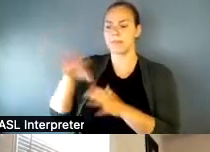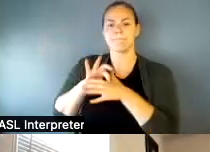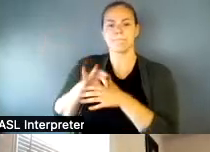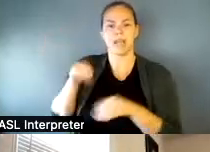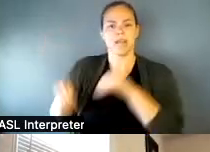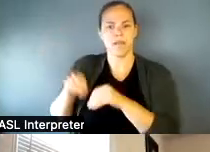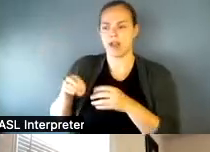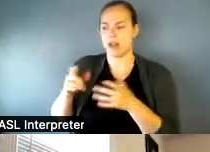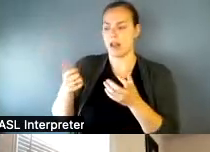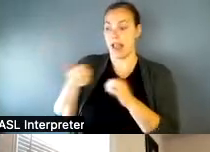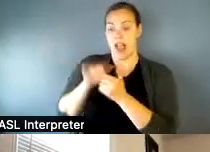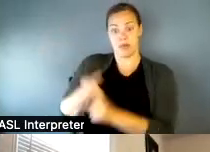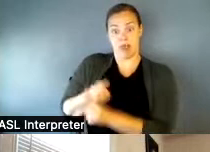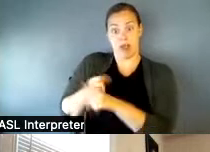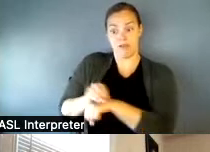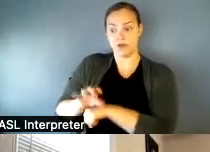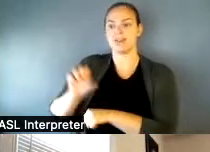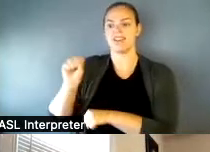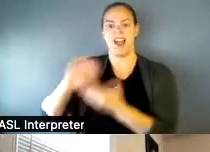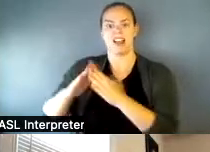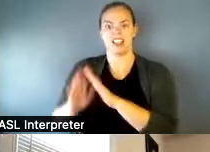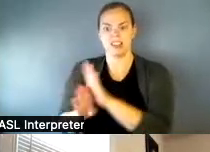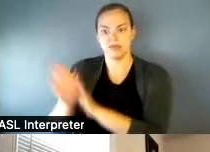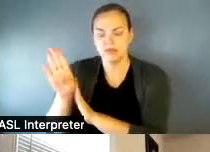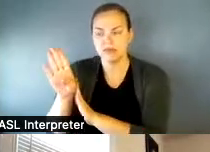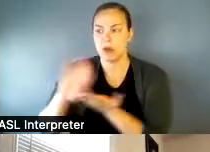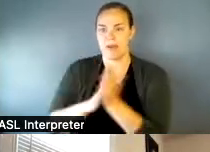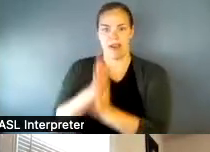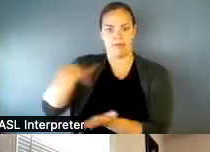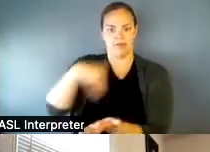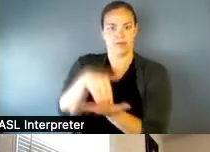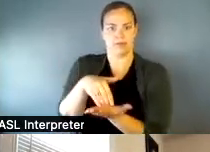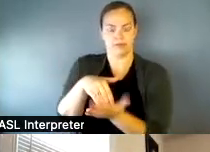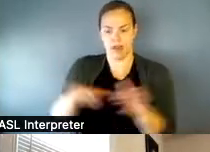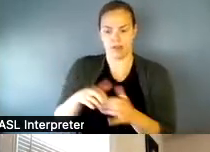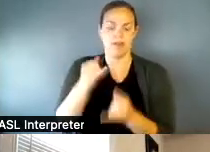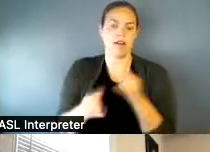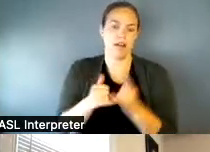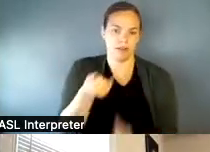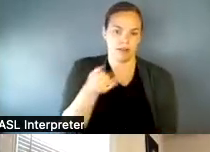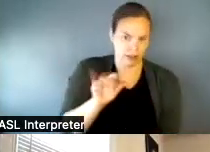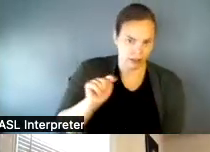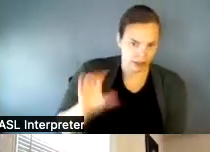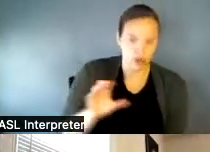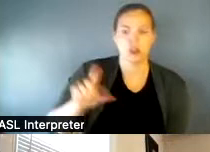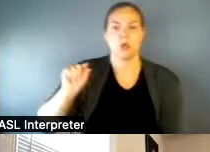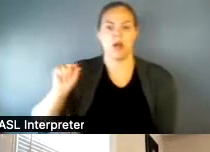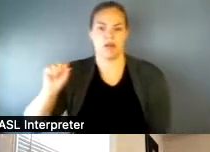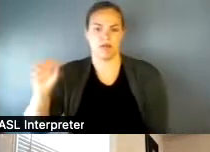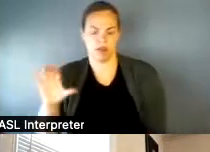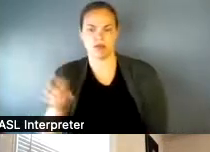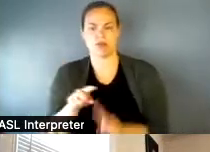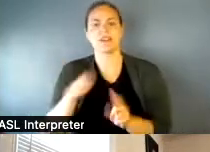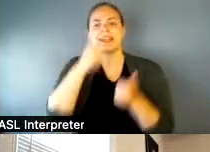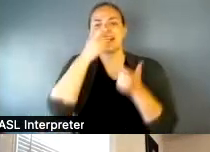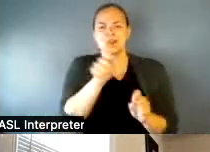Seattle as a center of human activity in the late 19th and into the early 20th centuries. So those are kind of really